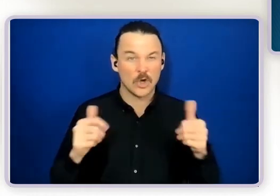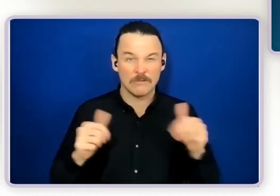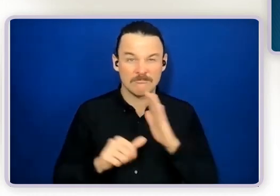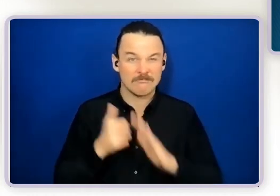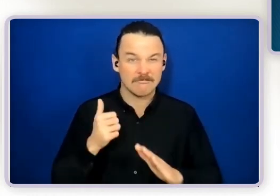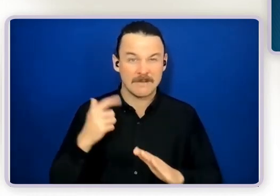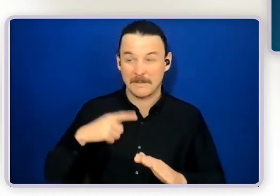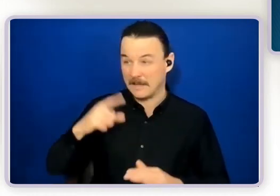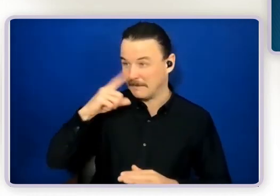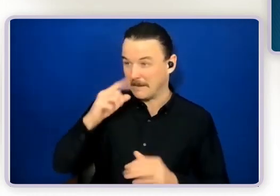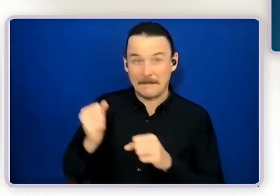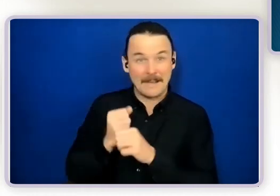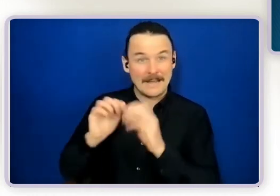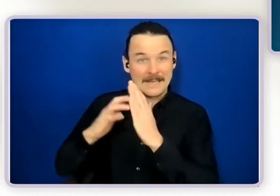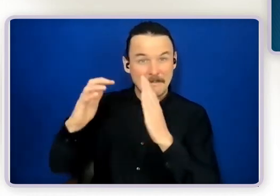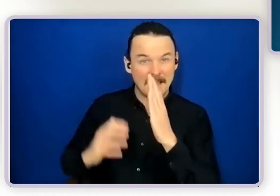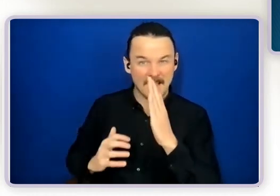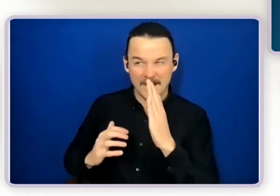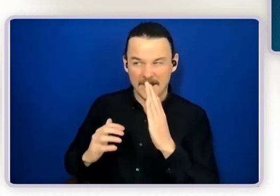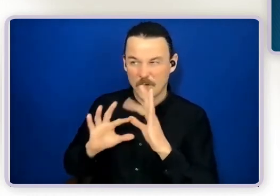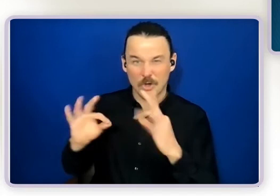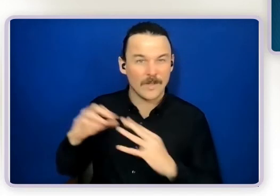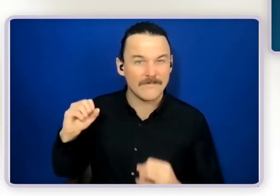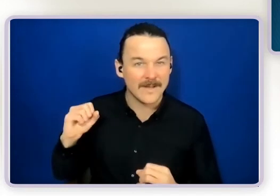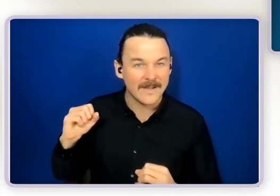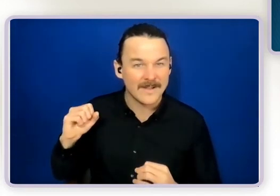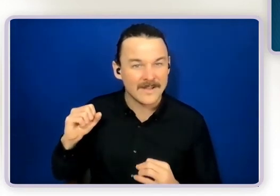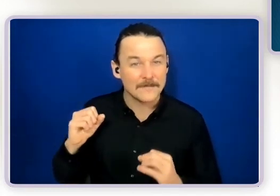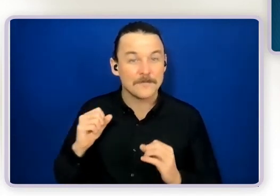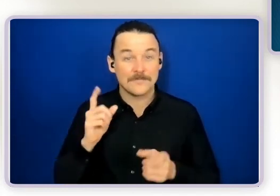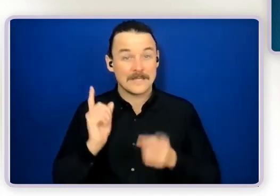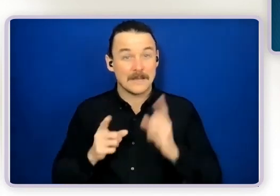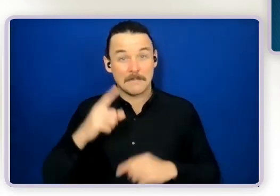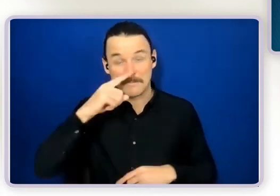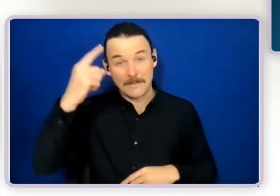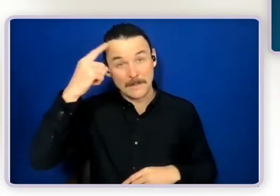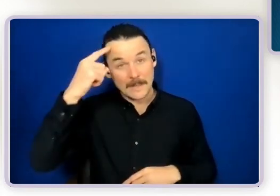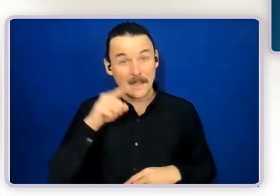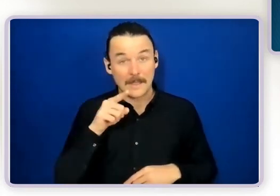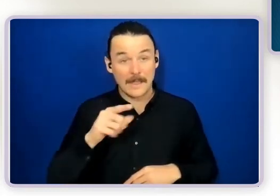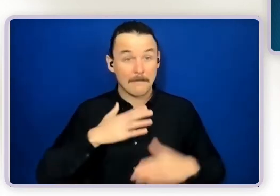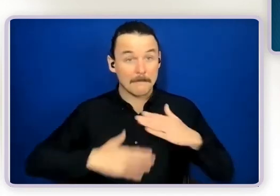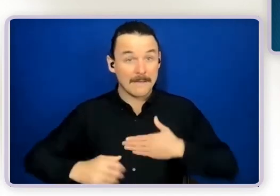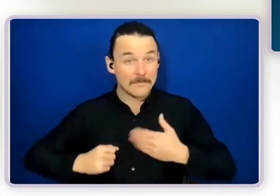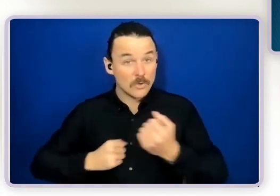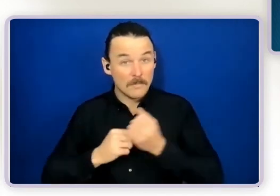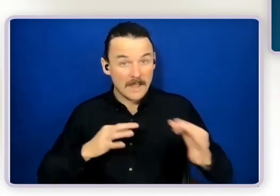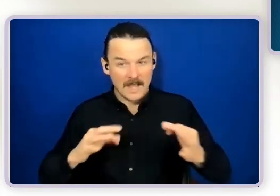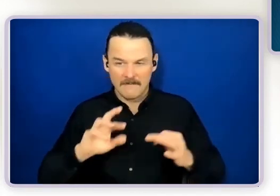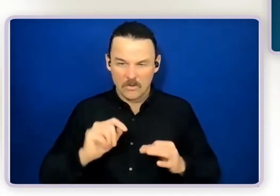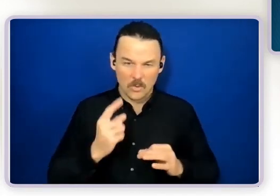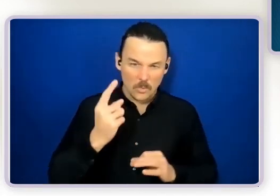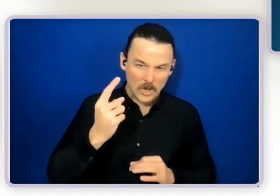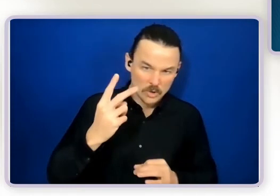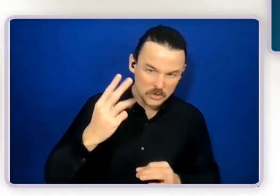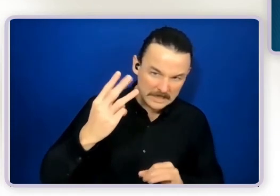behaviour support plan is, the better it is. Not necessarily. It's got to be well understood by everyone who is